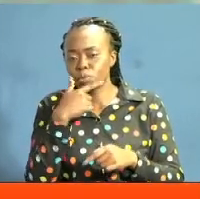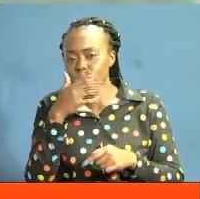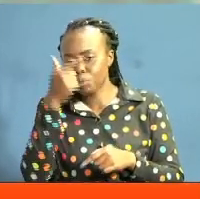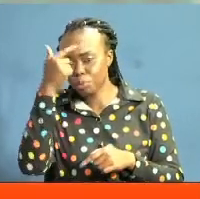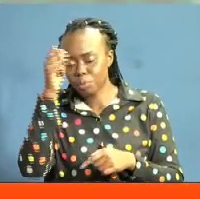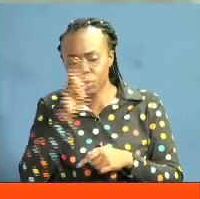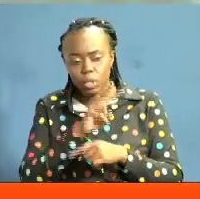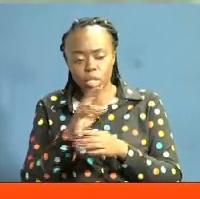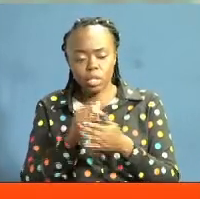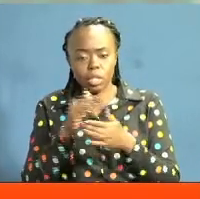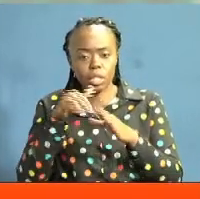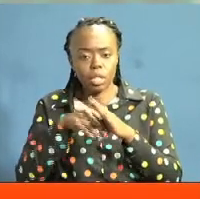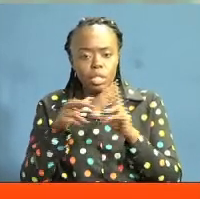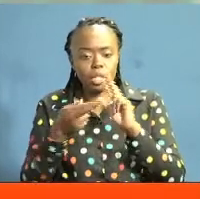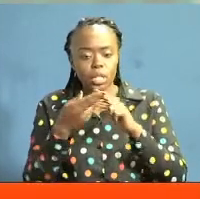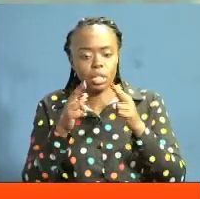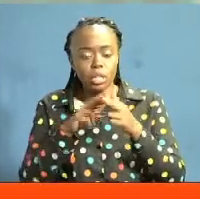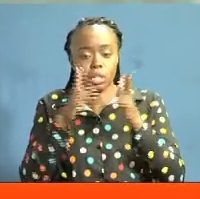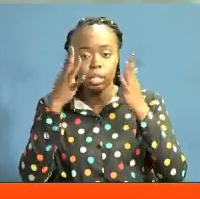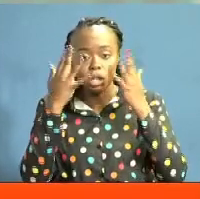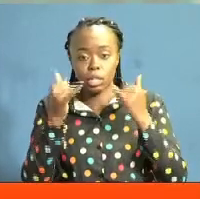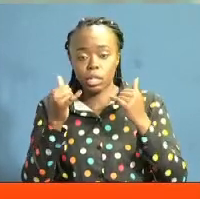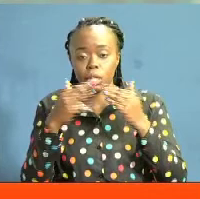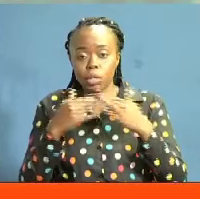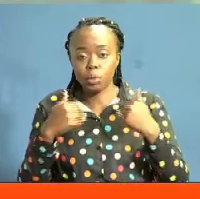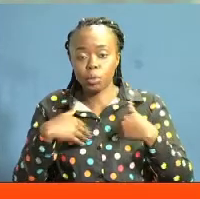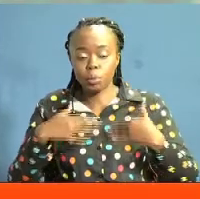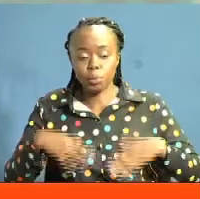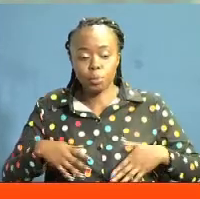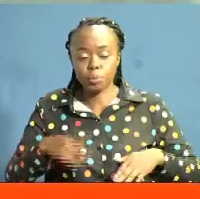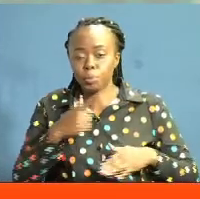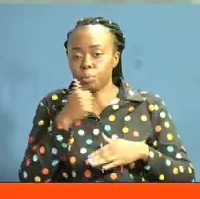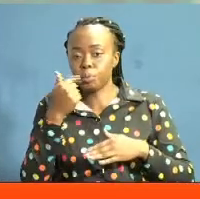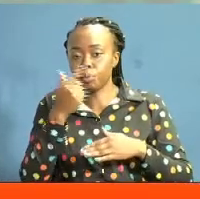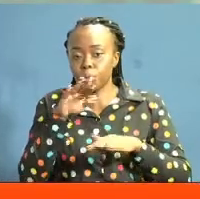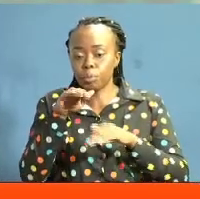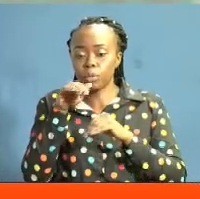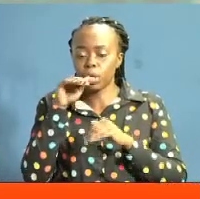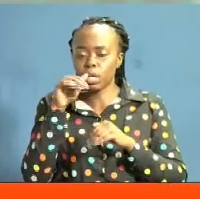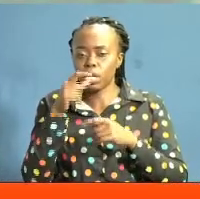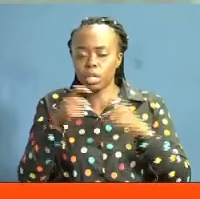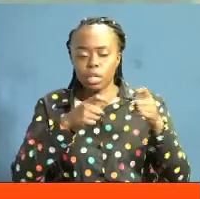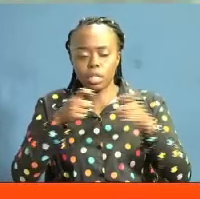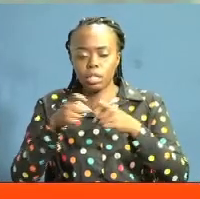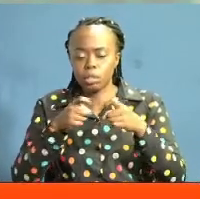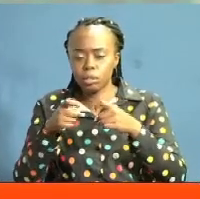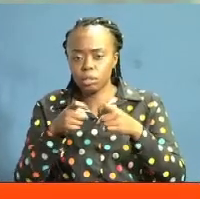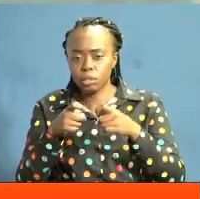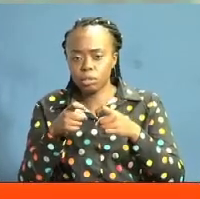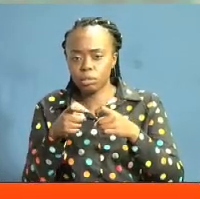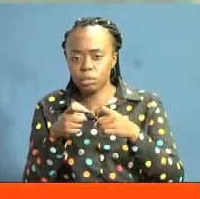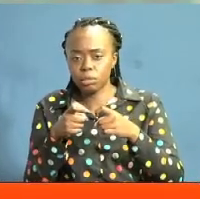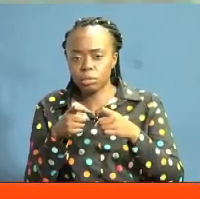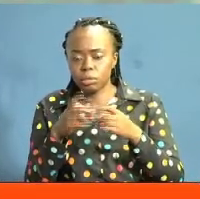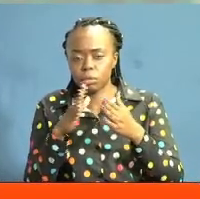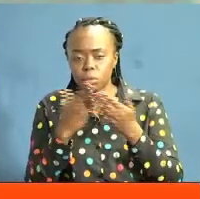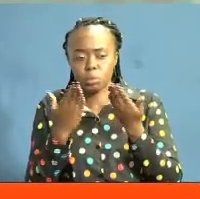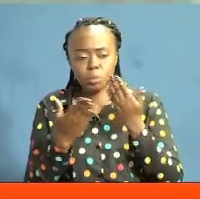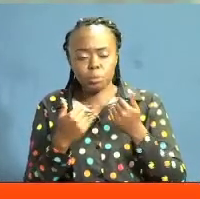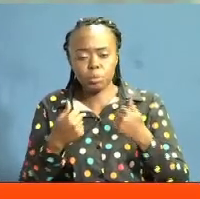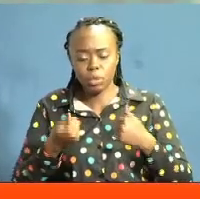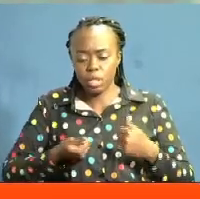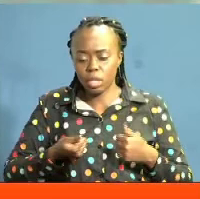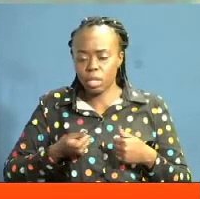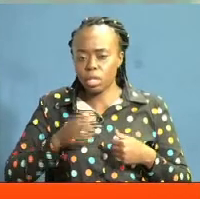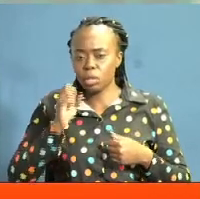what we see in relationships right now, we are having people who are called the control freaks. Mm-hmm. You'll hear a girl complaining